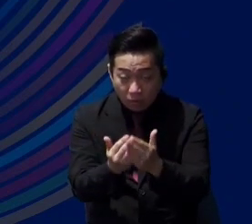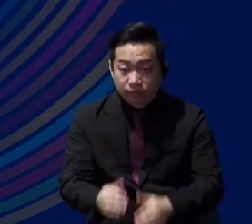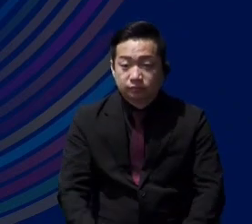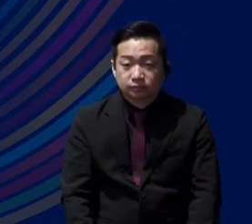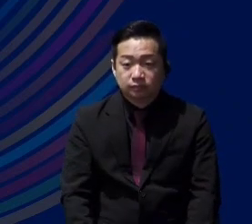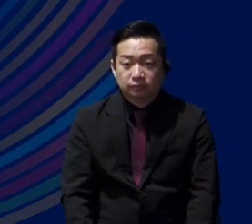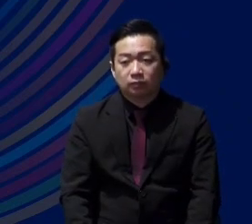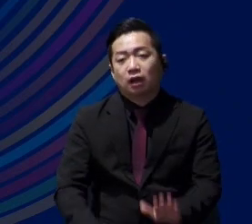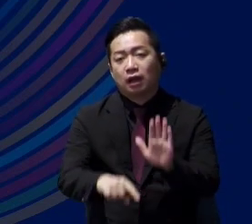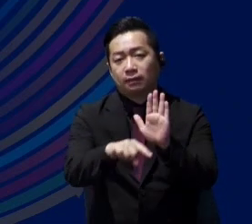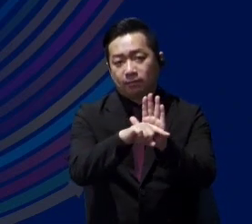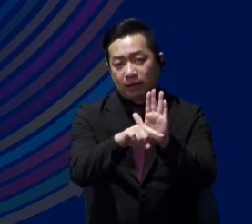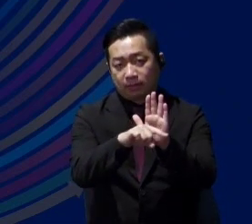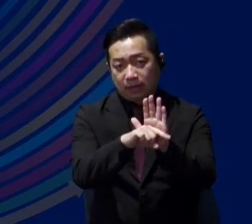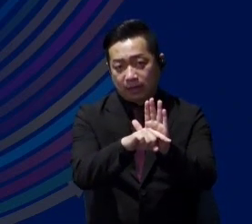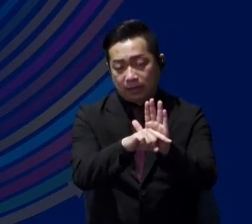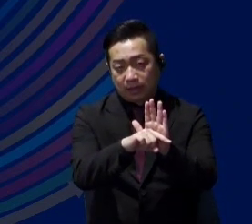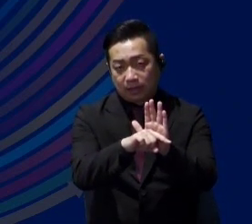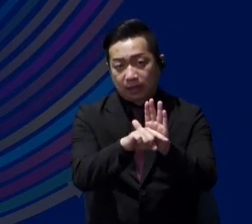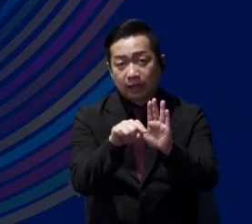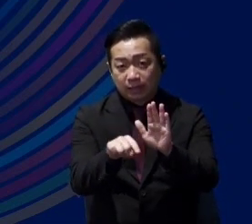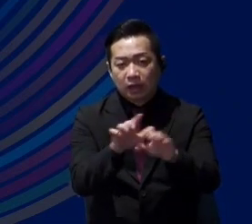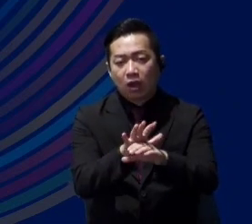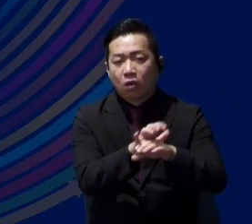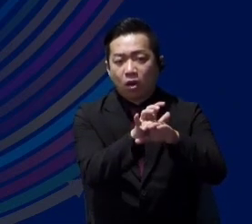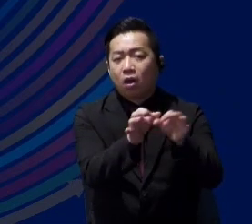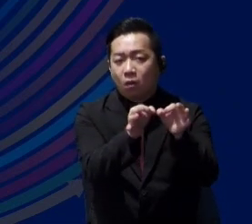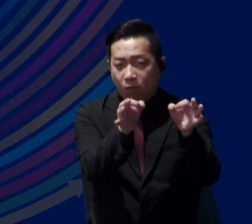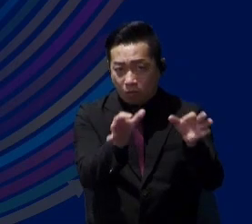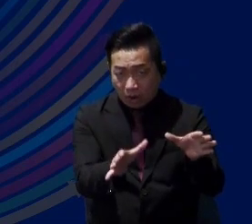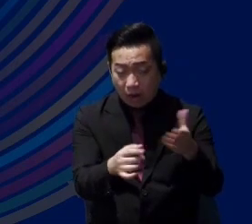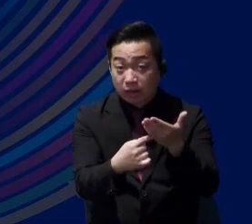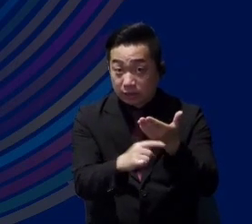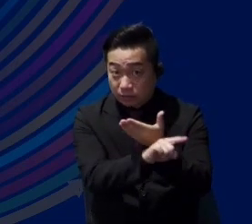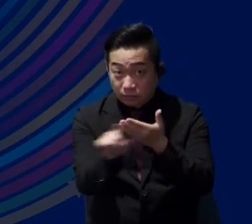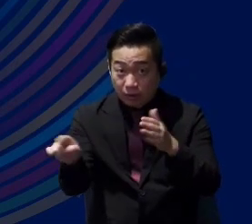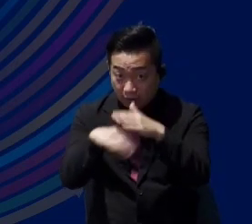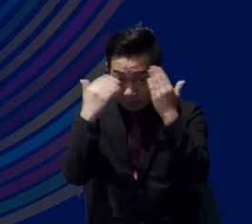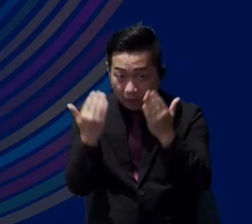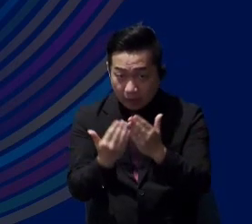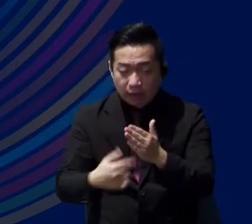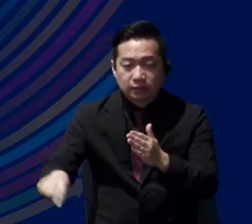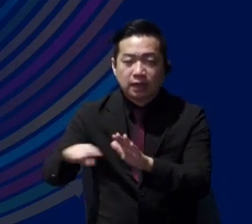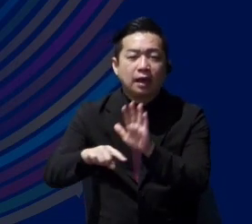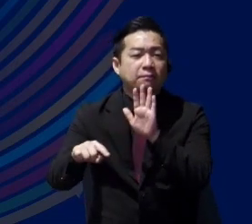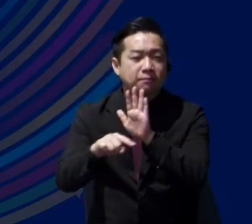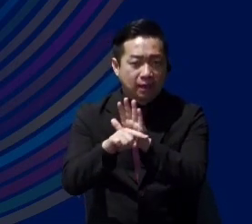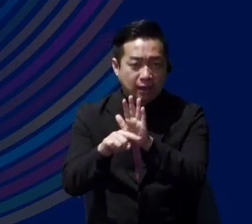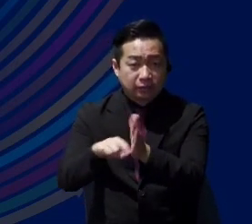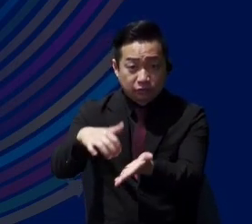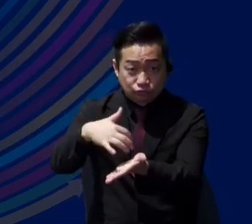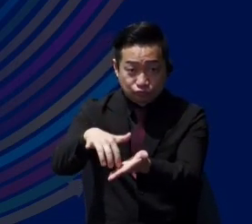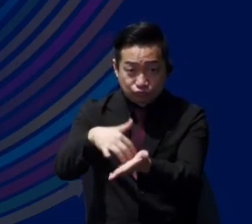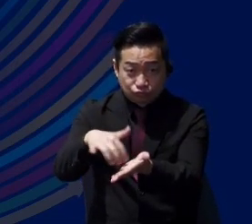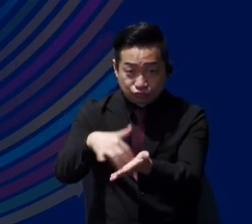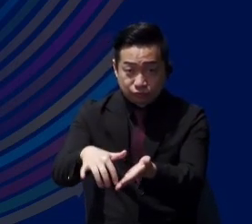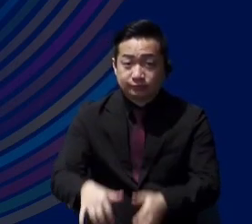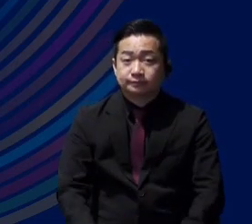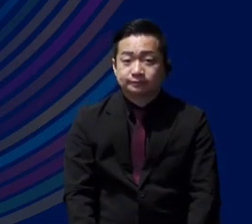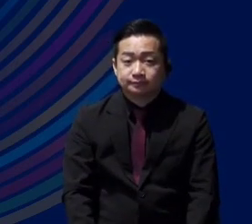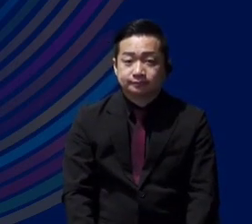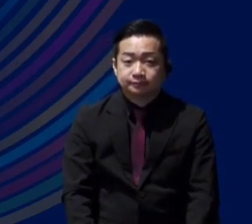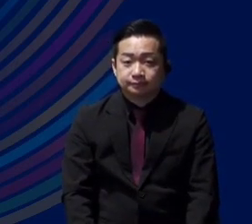COVID. Okay. This is now look to the COVID. I compared COVID